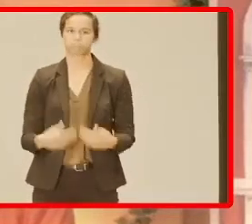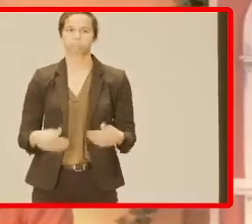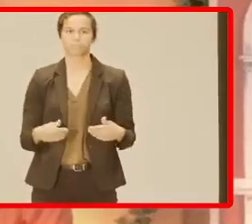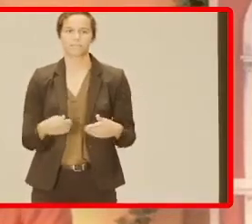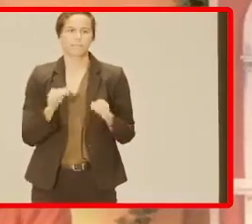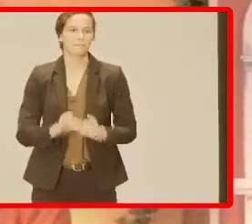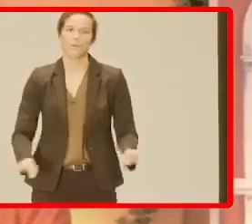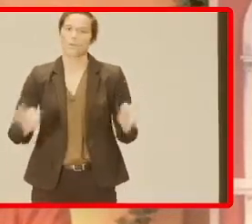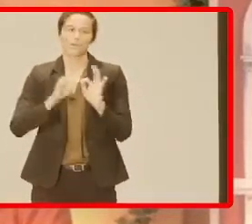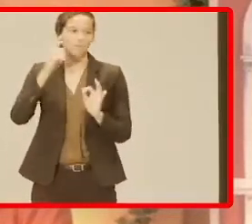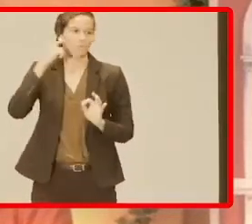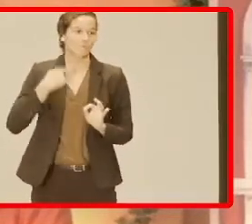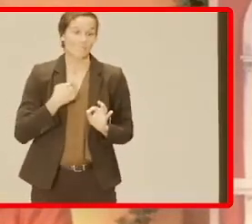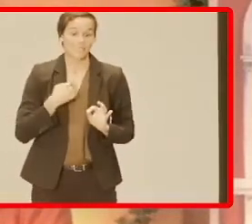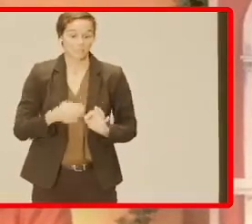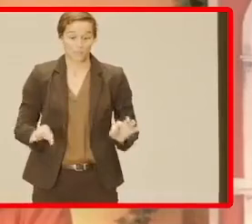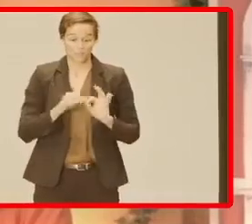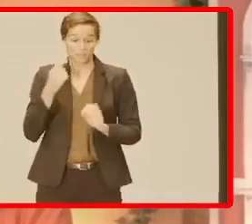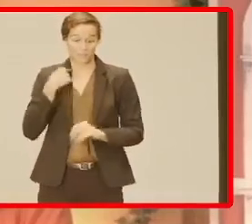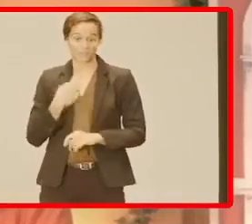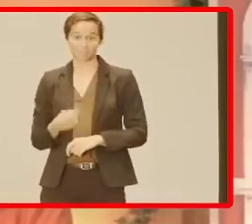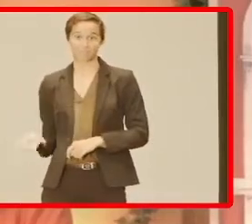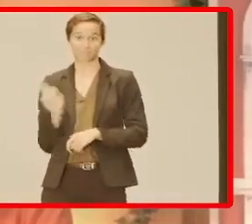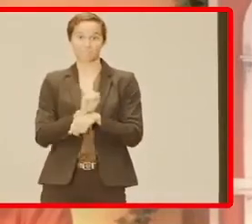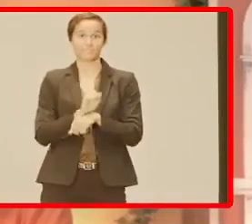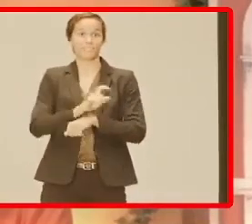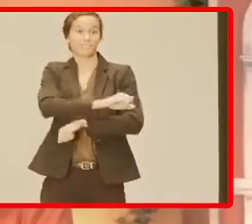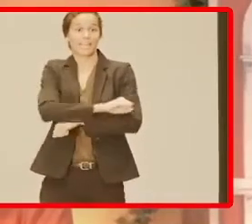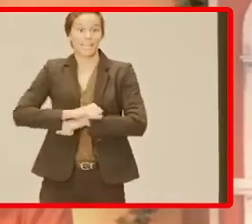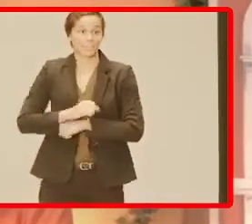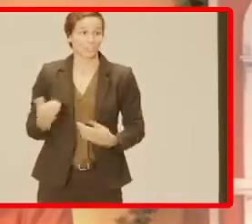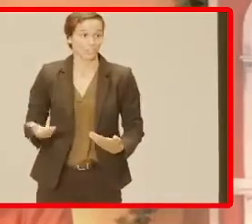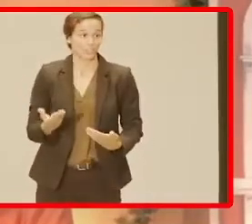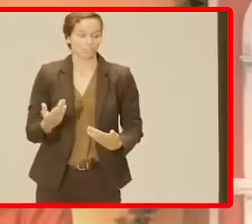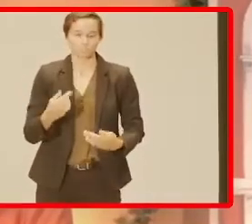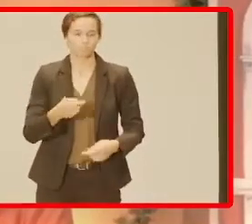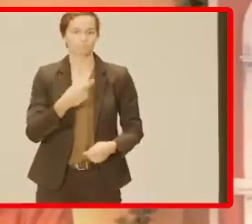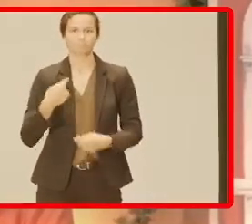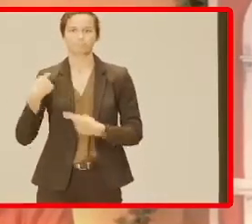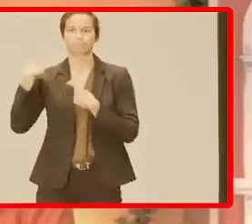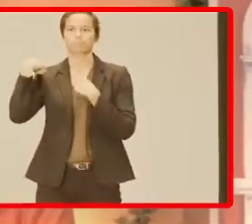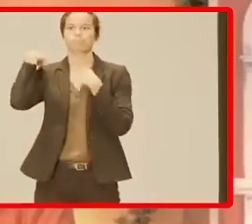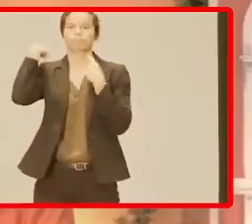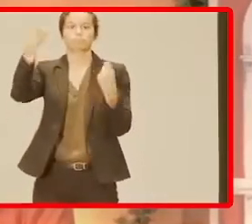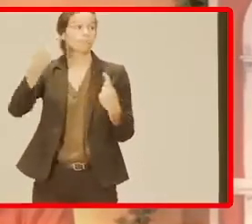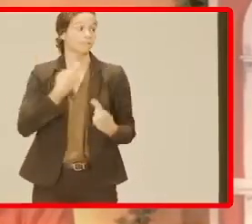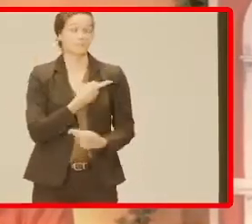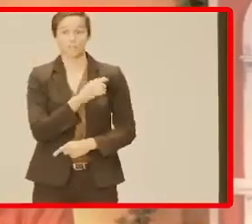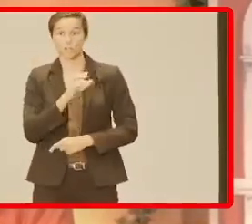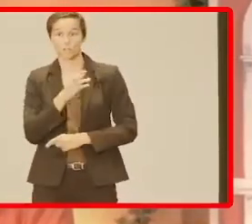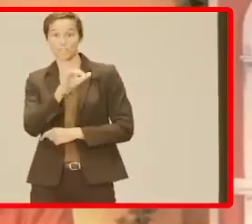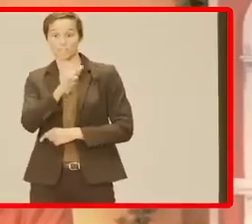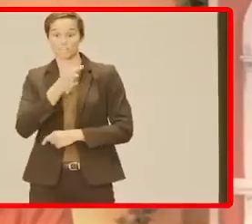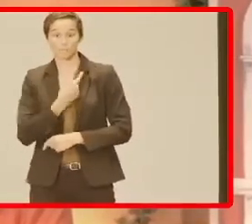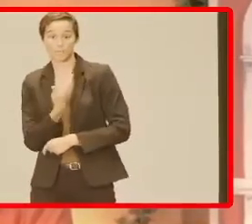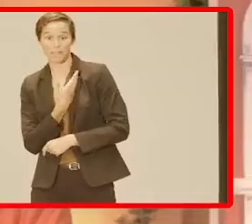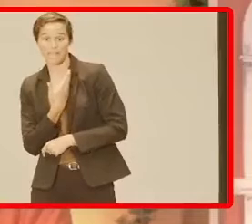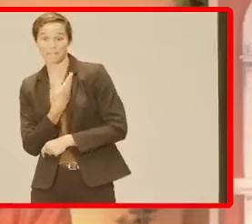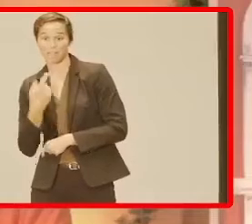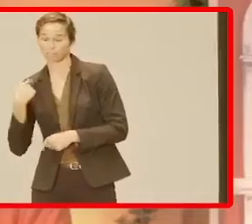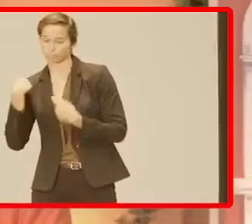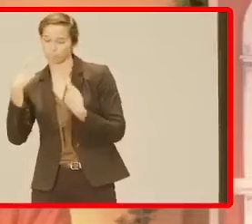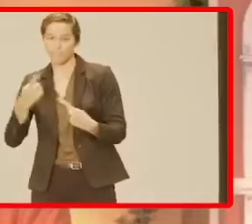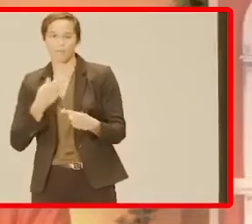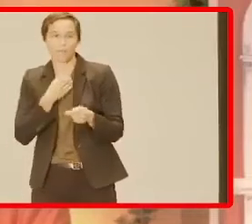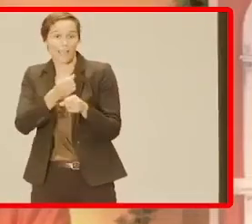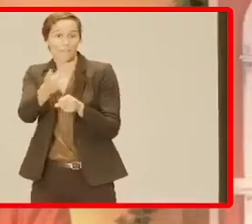since Chris was a baby, I used to come year after year. I would come